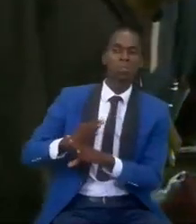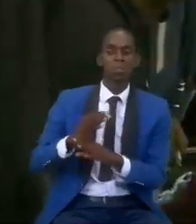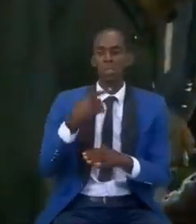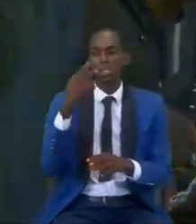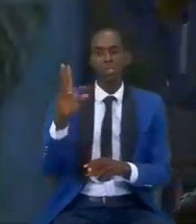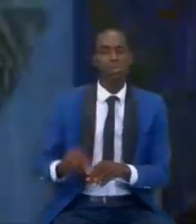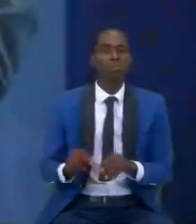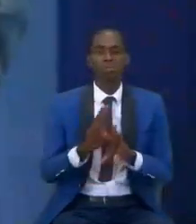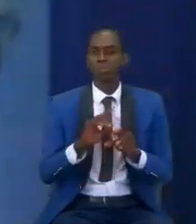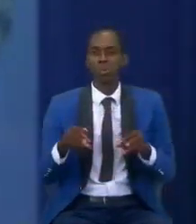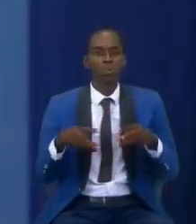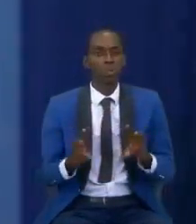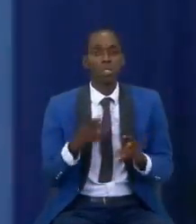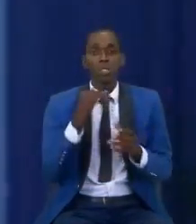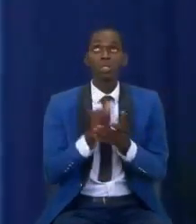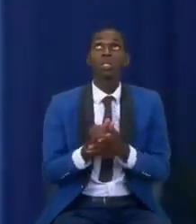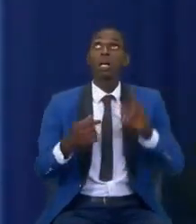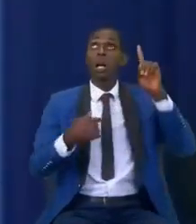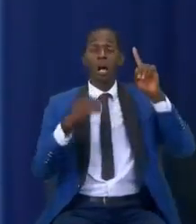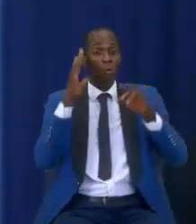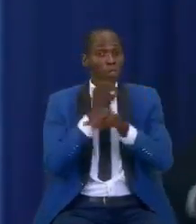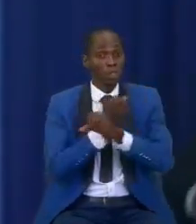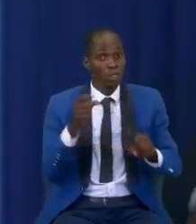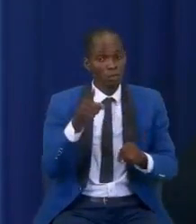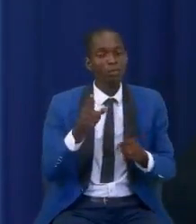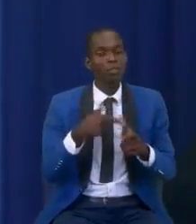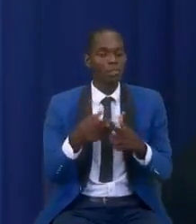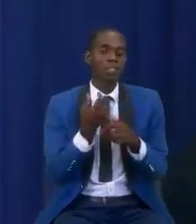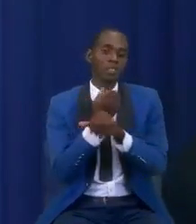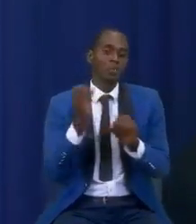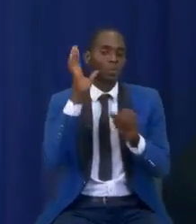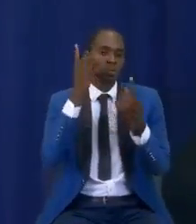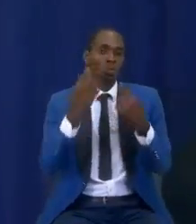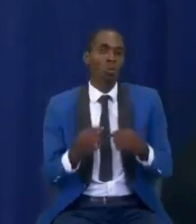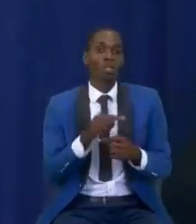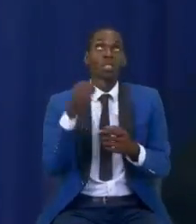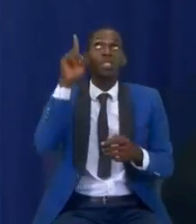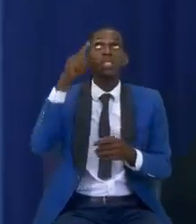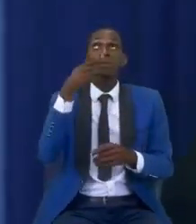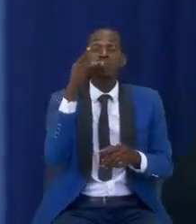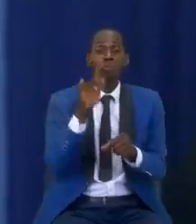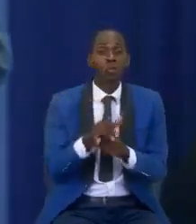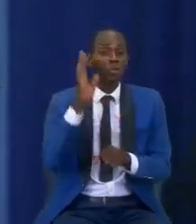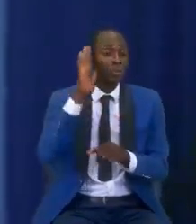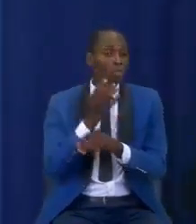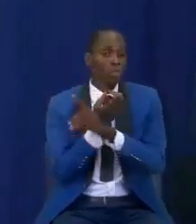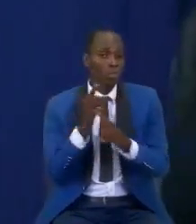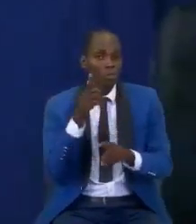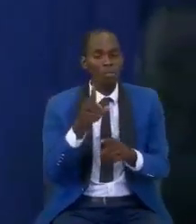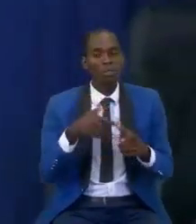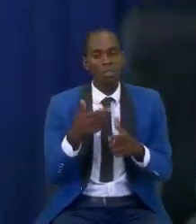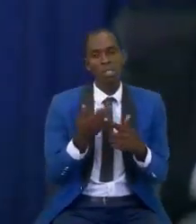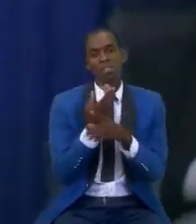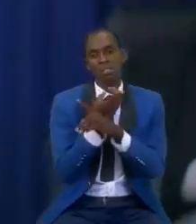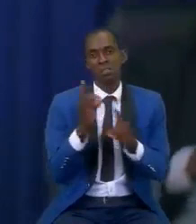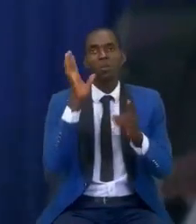will deliver you, deliverance will come. It says that everything he had planned from the beginning of creation until